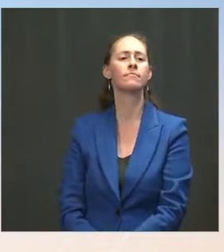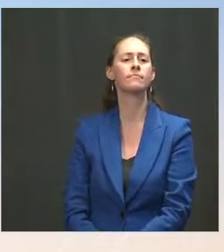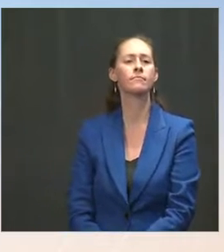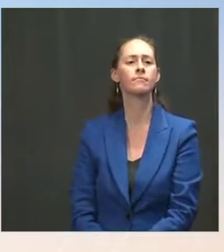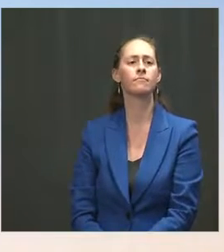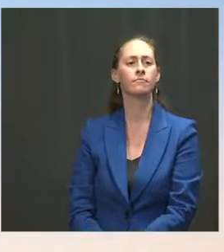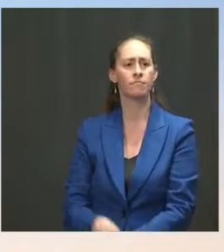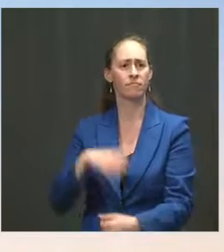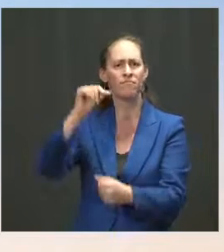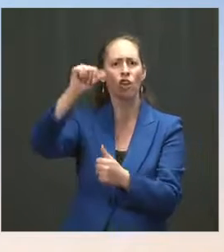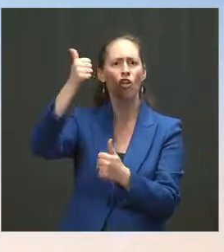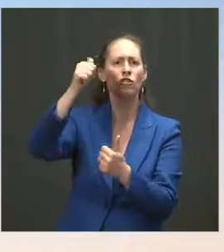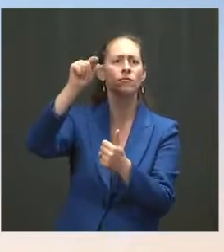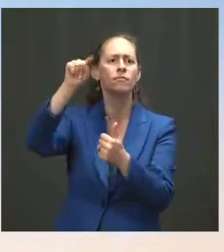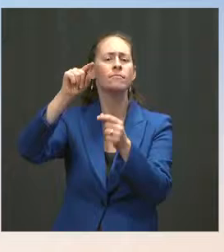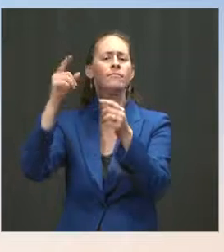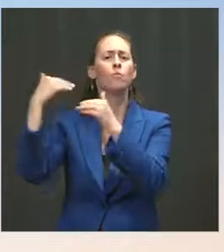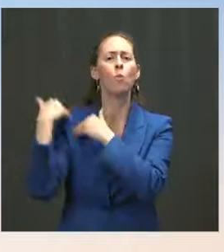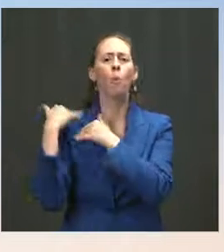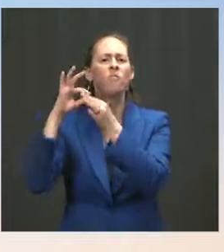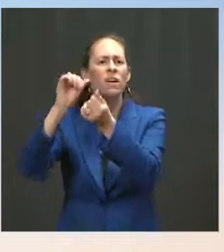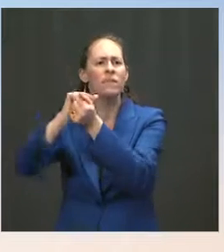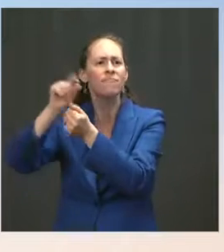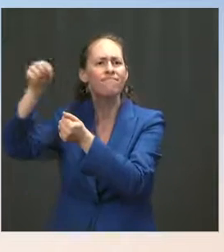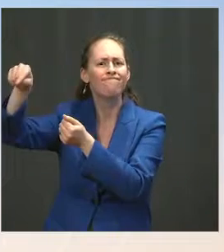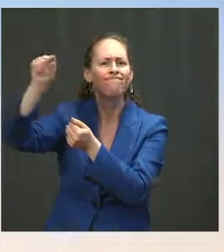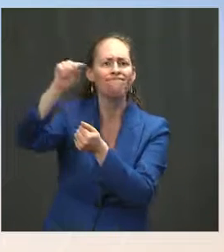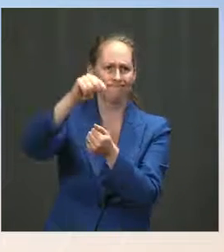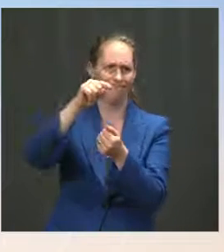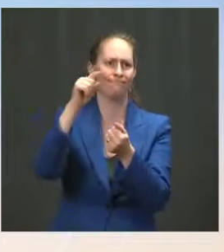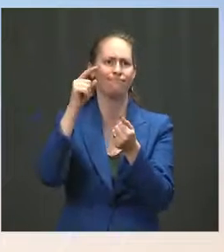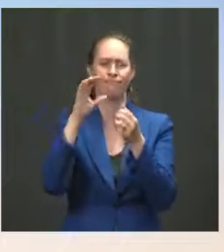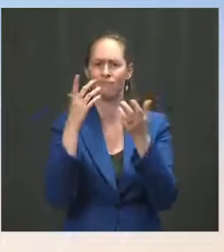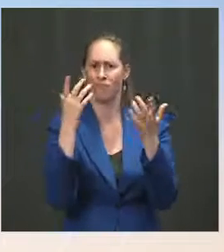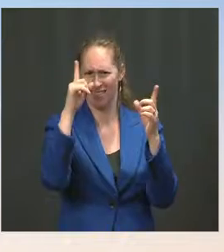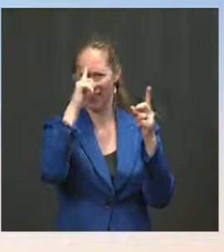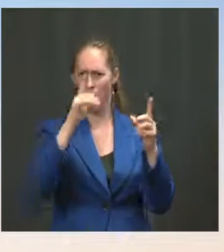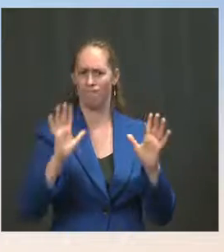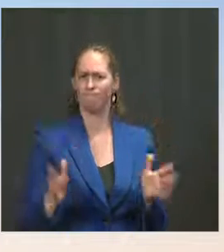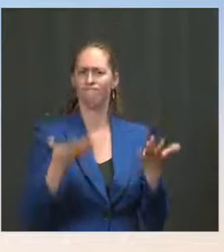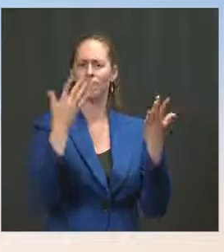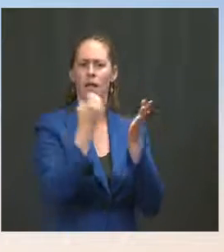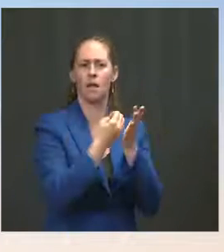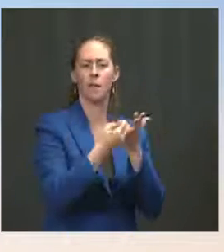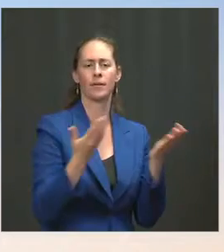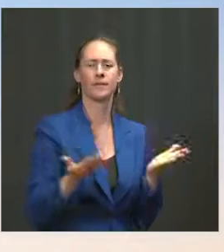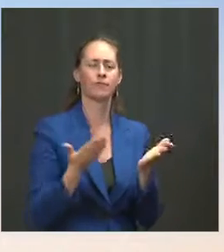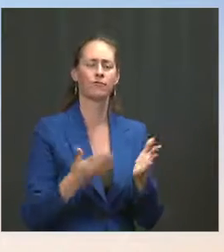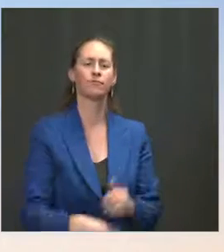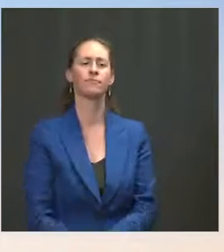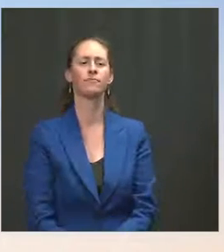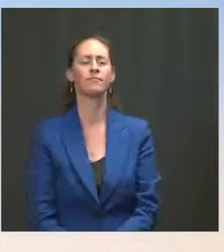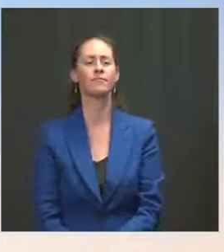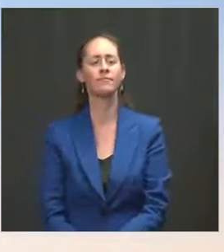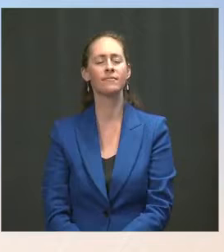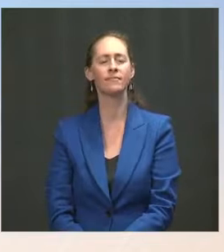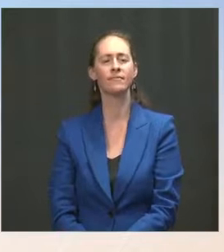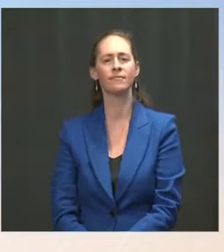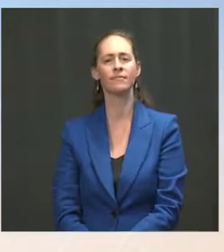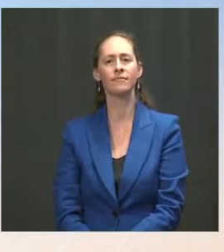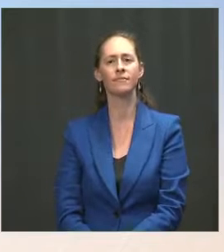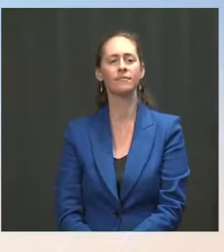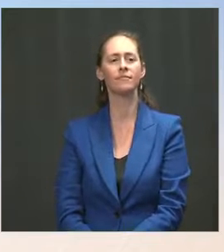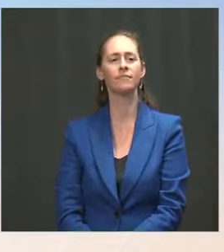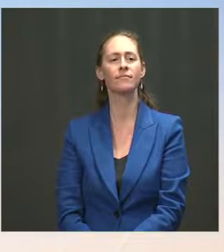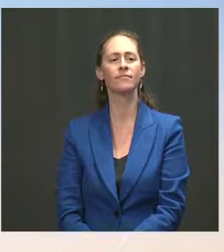is continuing to deal with an economic recovery. I would also note that, just for data purposes, the president